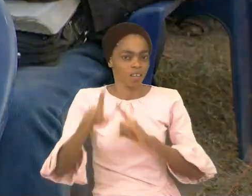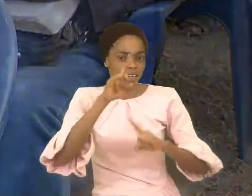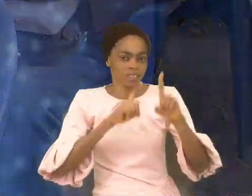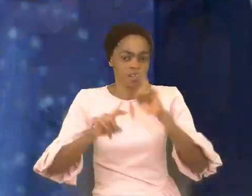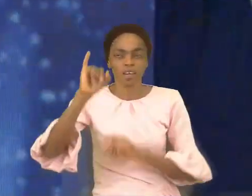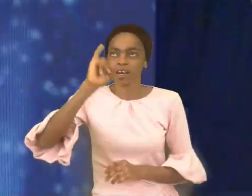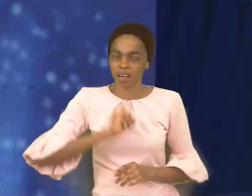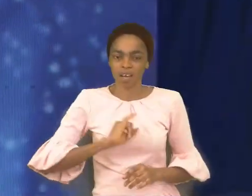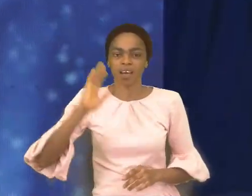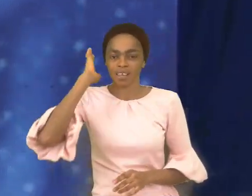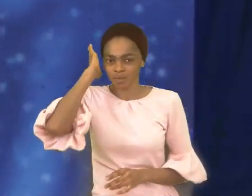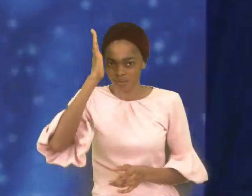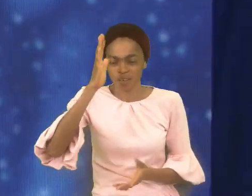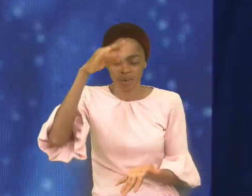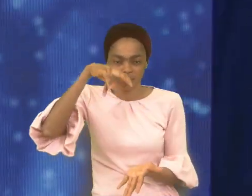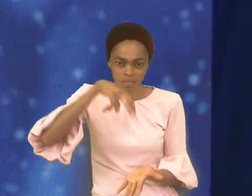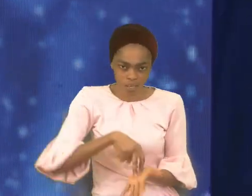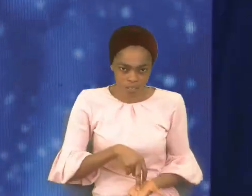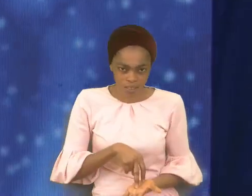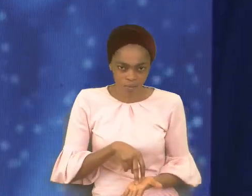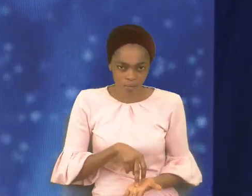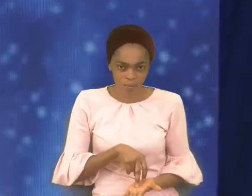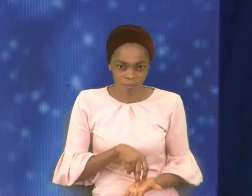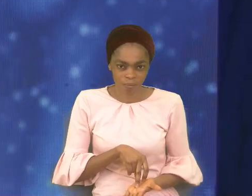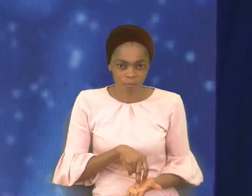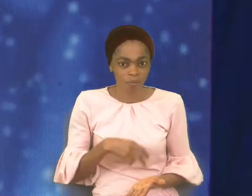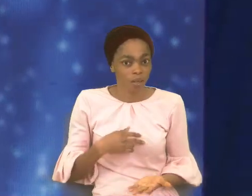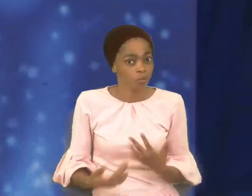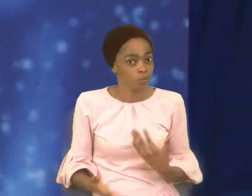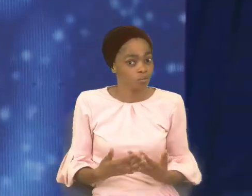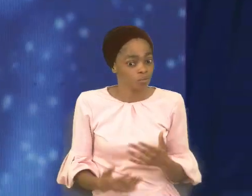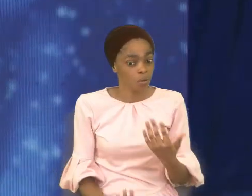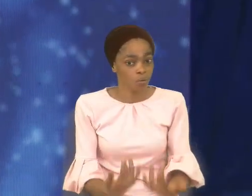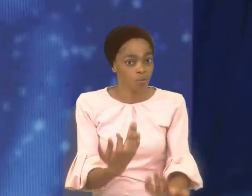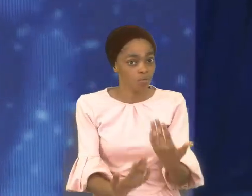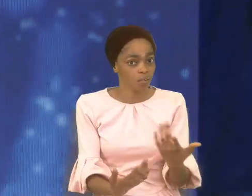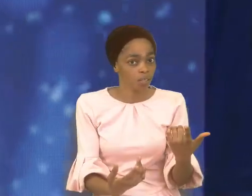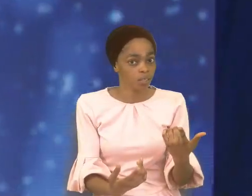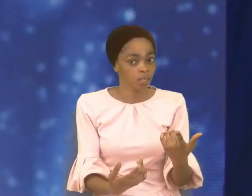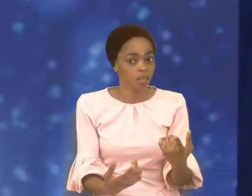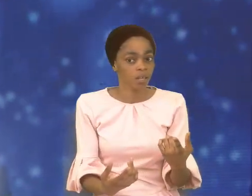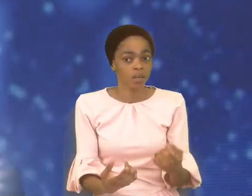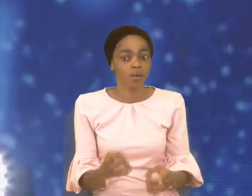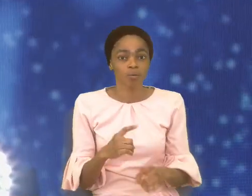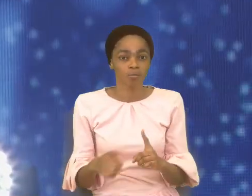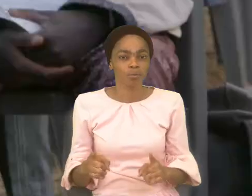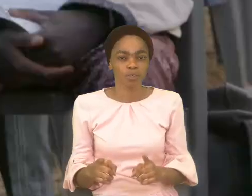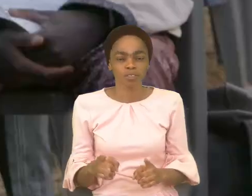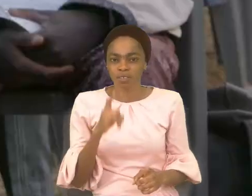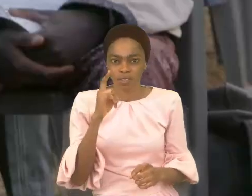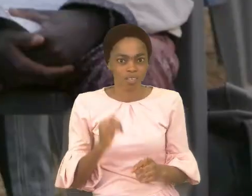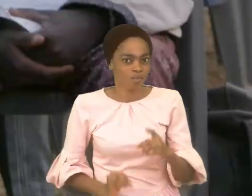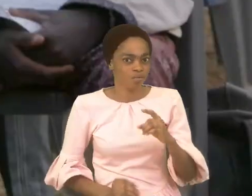be burning, but the bush will not be consumed. No fire will consume you in Jesus'